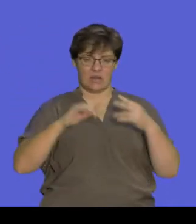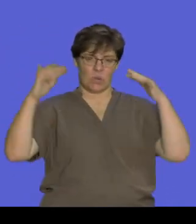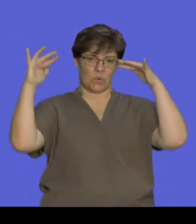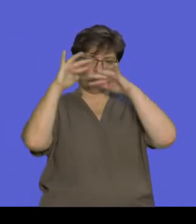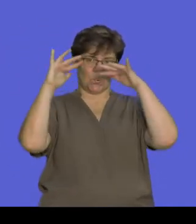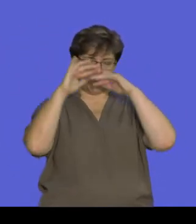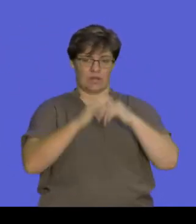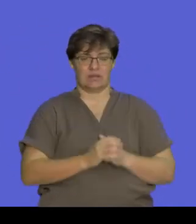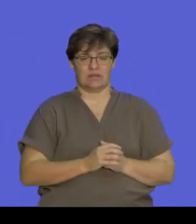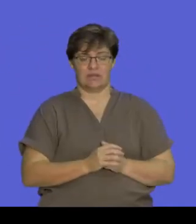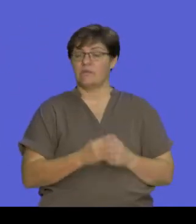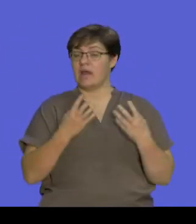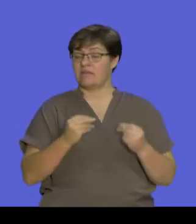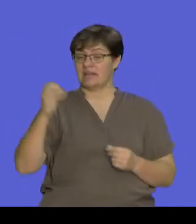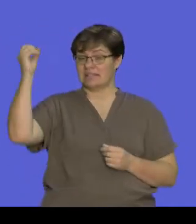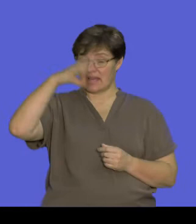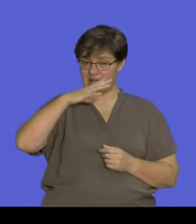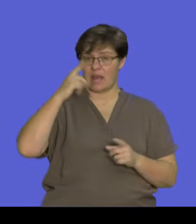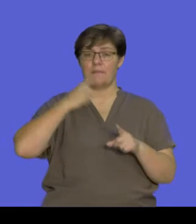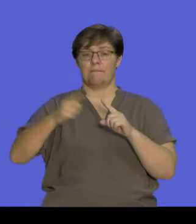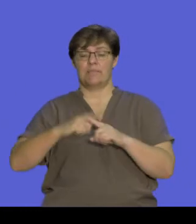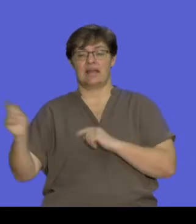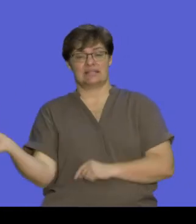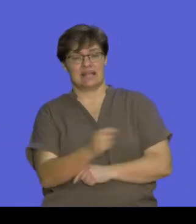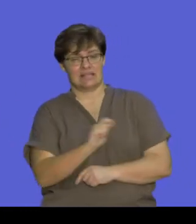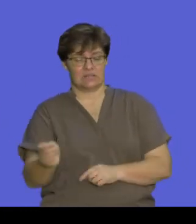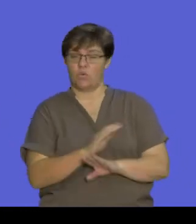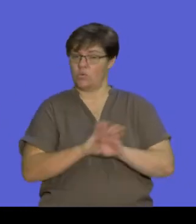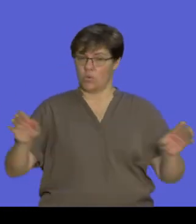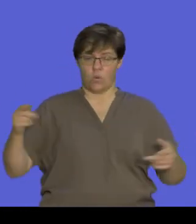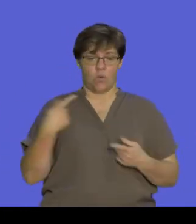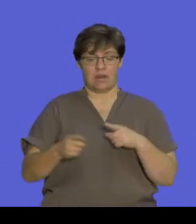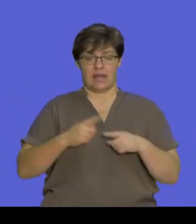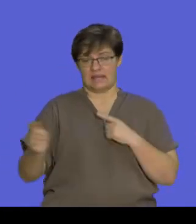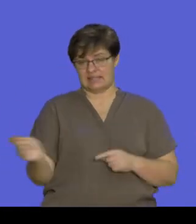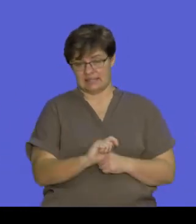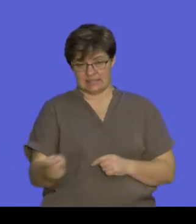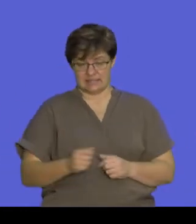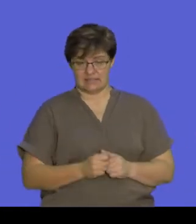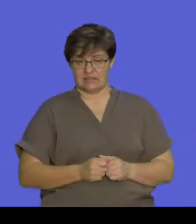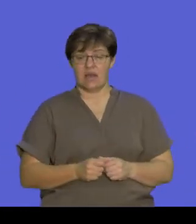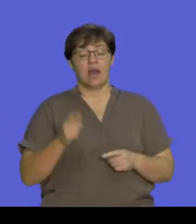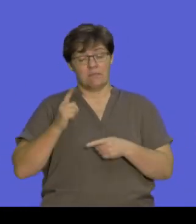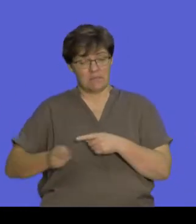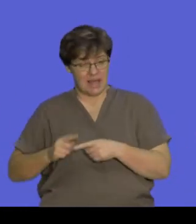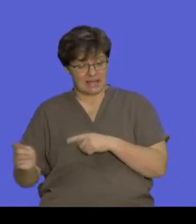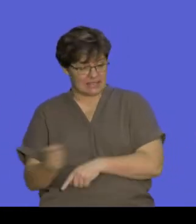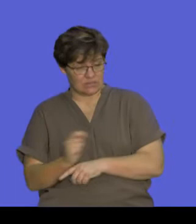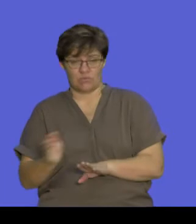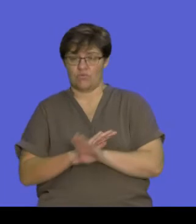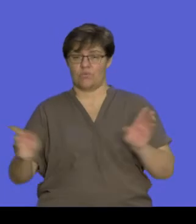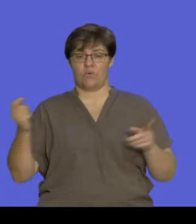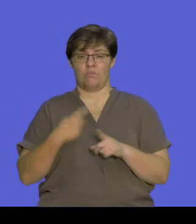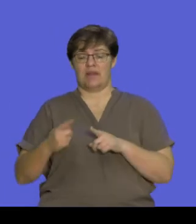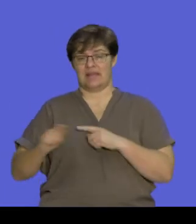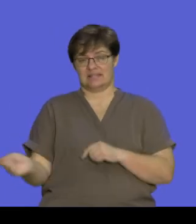got that you're going to play tennis and not play tennis. You play tennis or not play tennis. And so it's